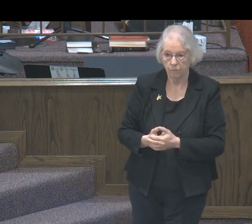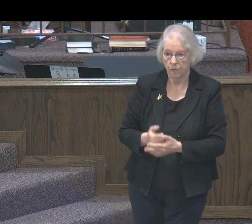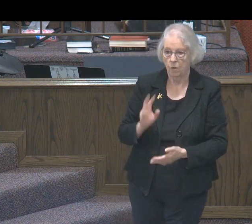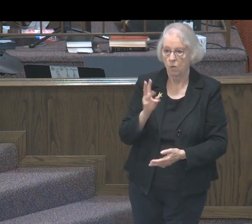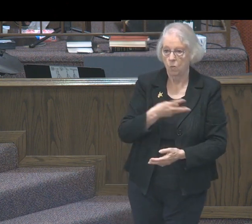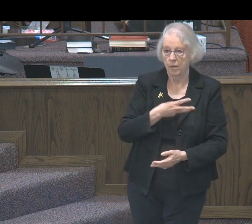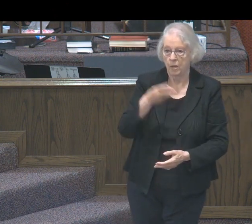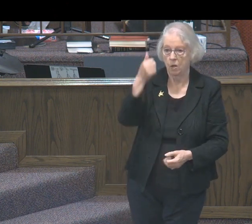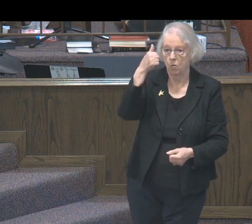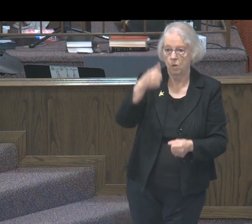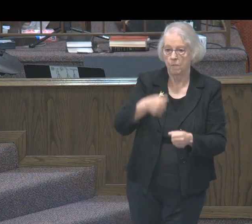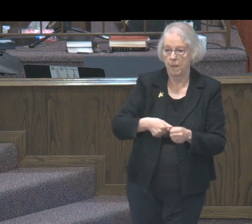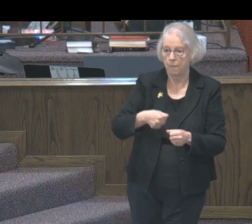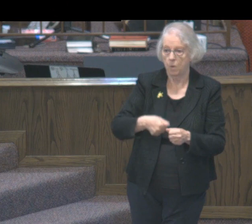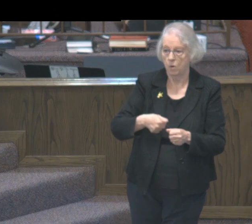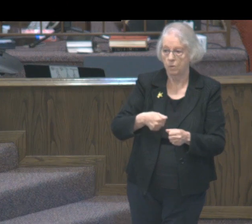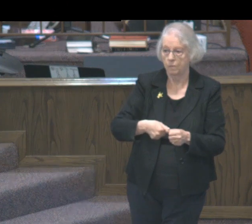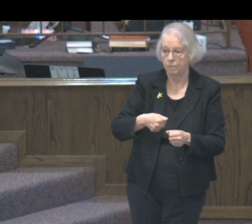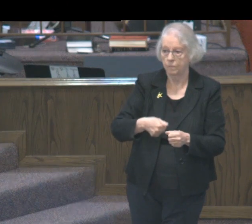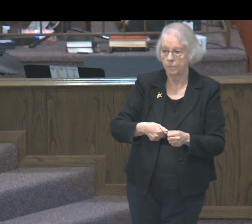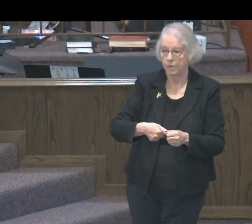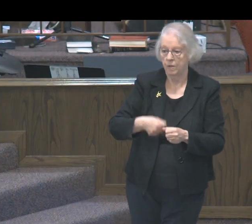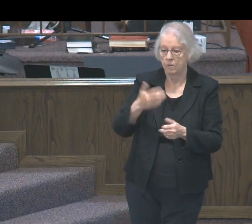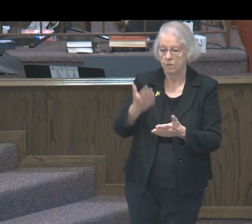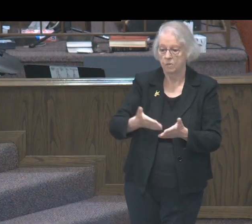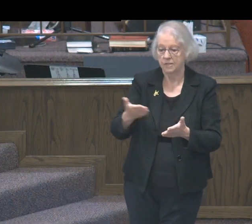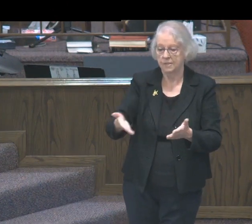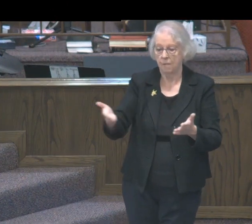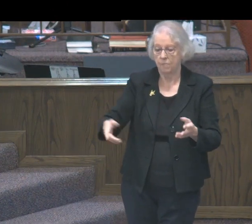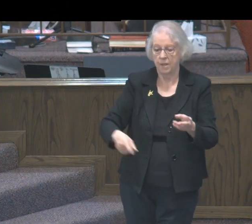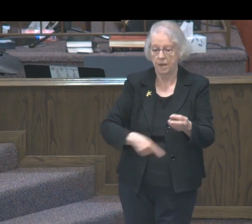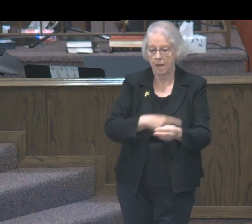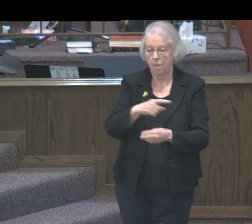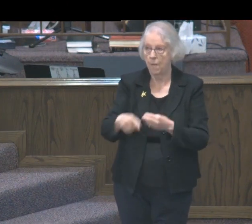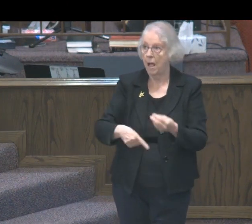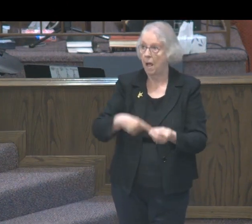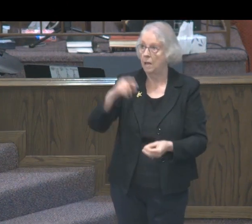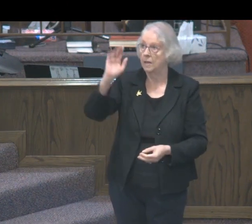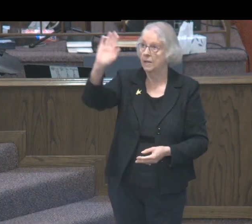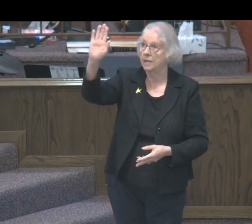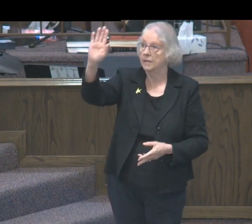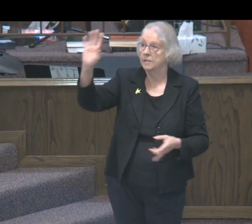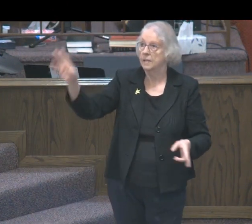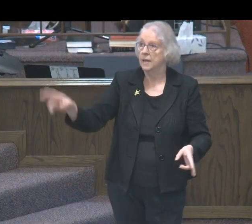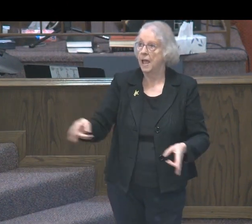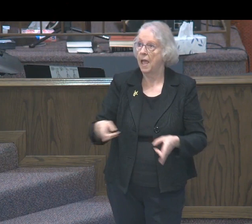remember there's something about that name, the name of